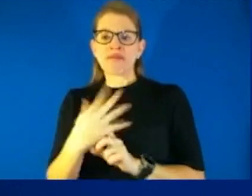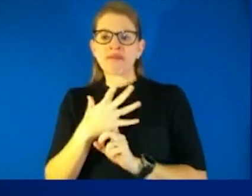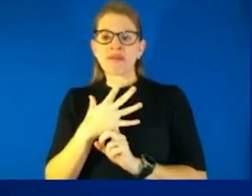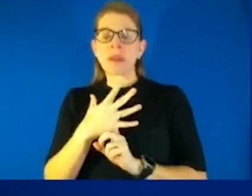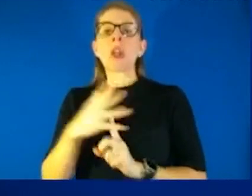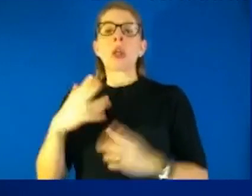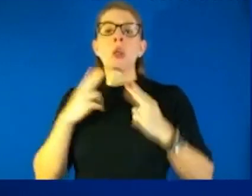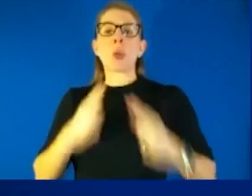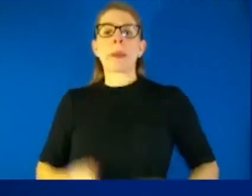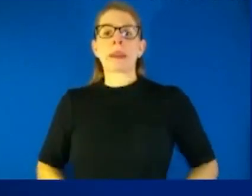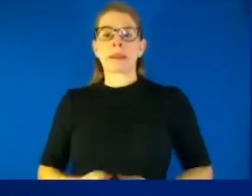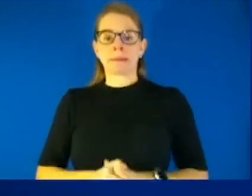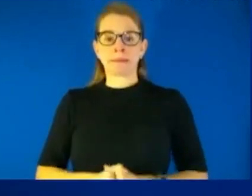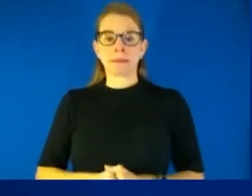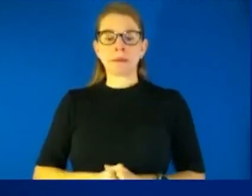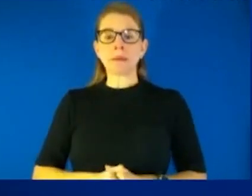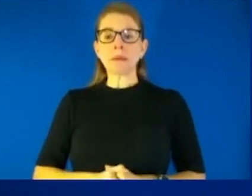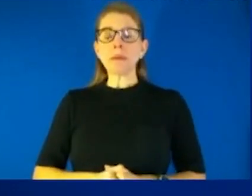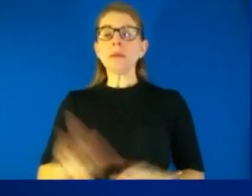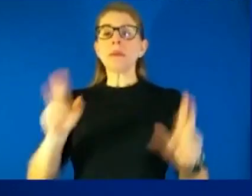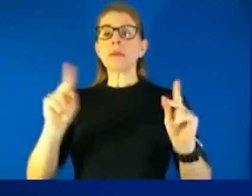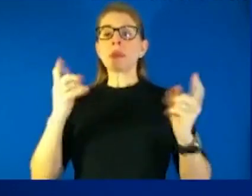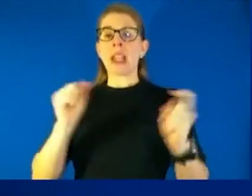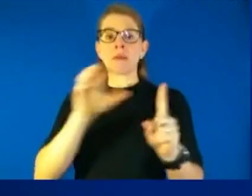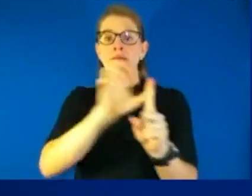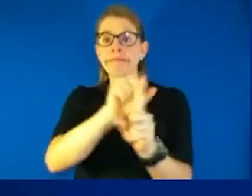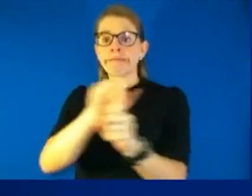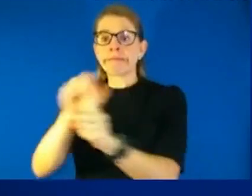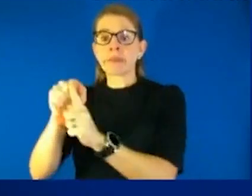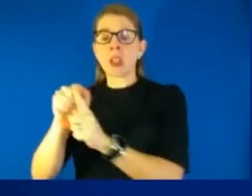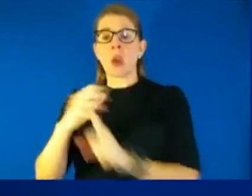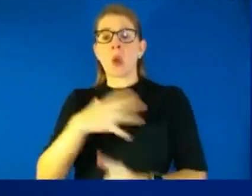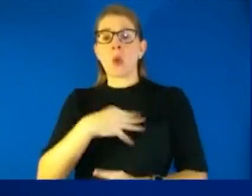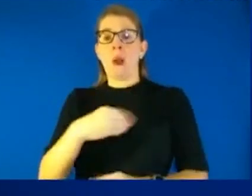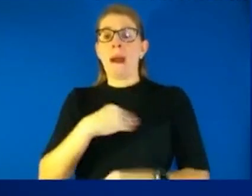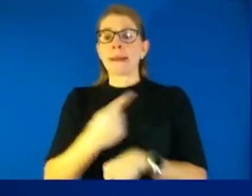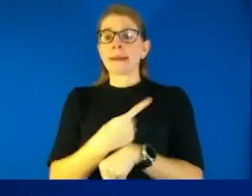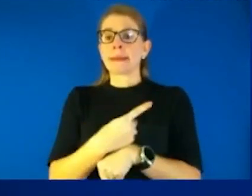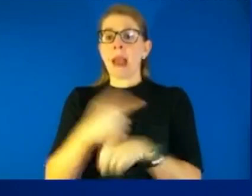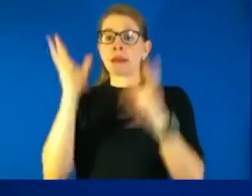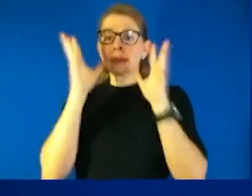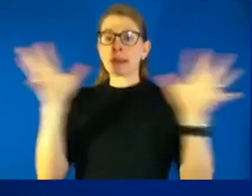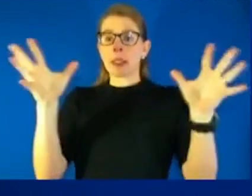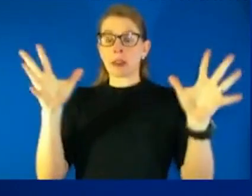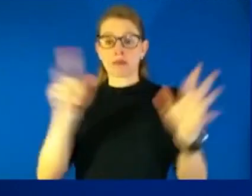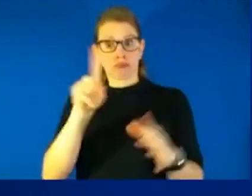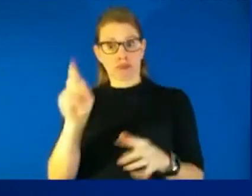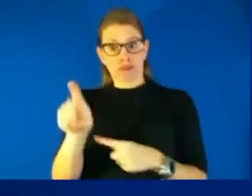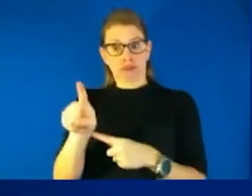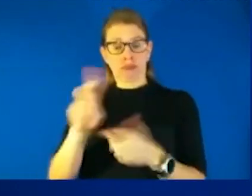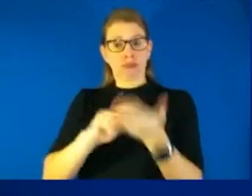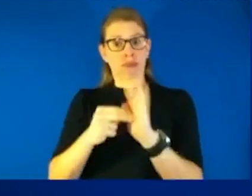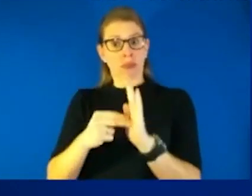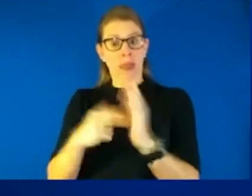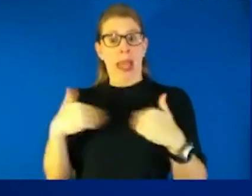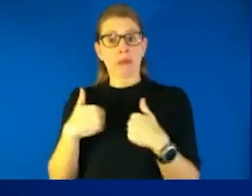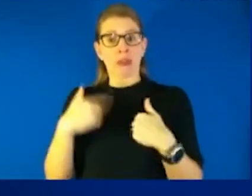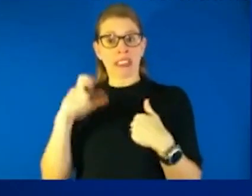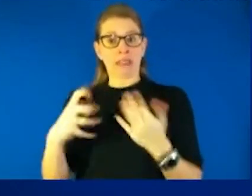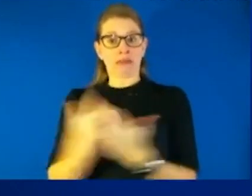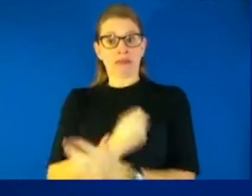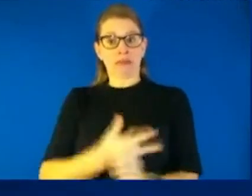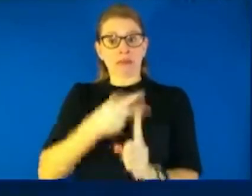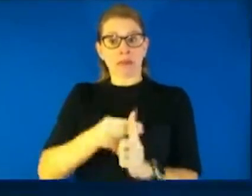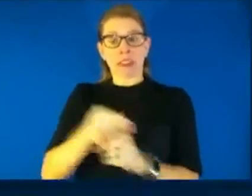a growing number of white-tailed deer. So that begs the question, do animals need to get the vaccine? A study from Penn State found